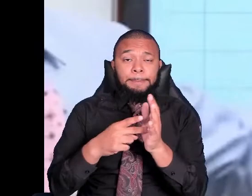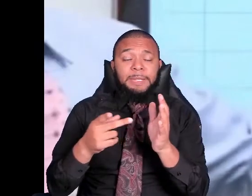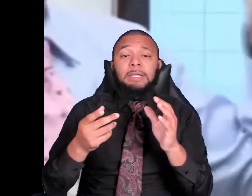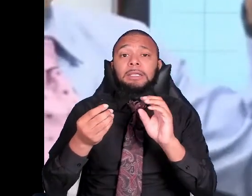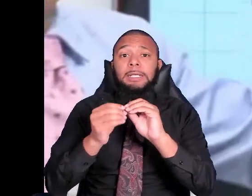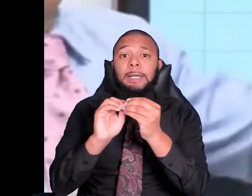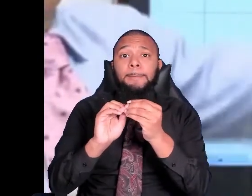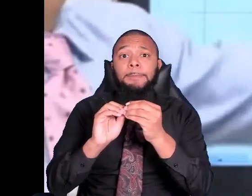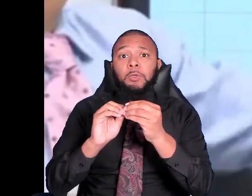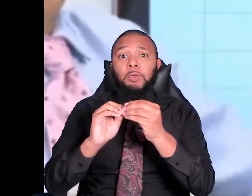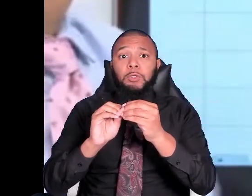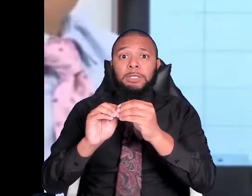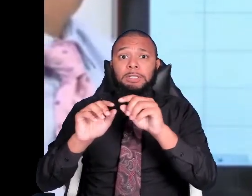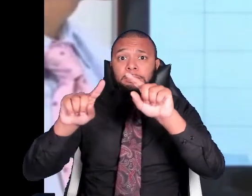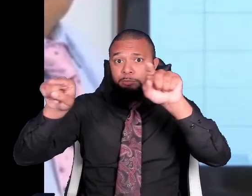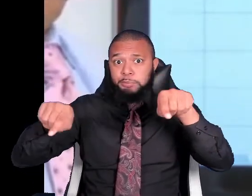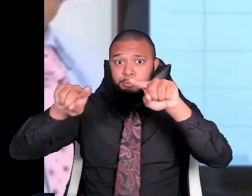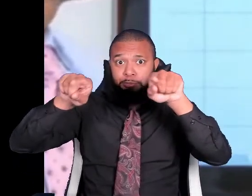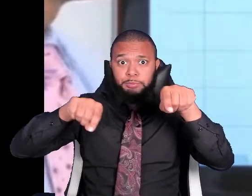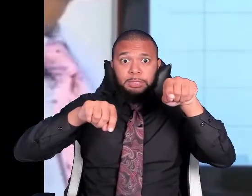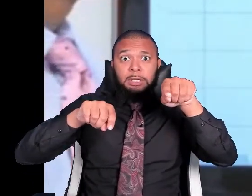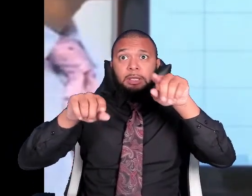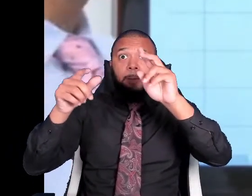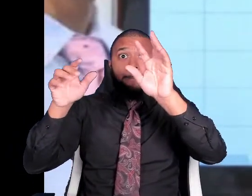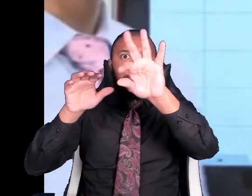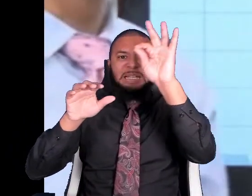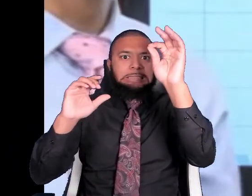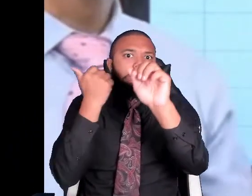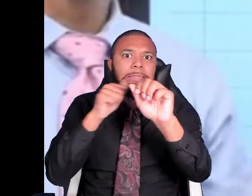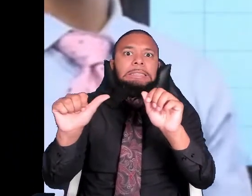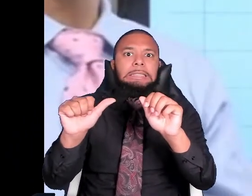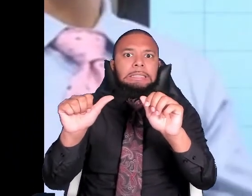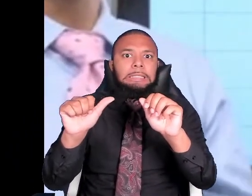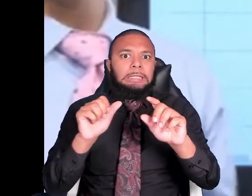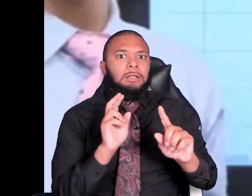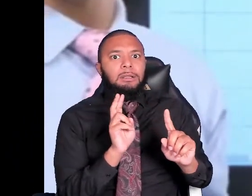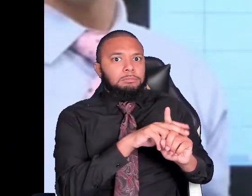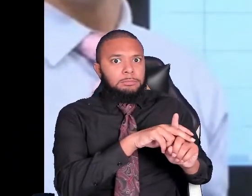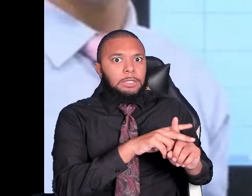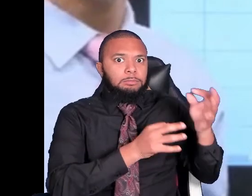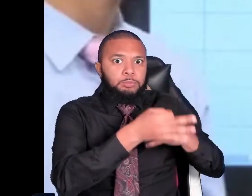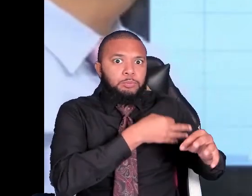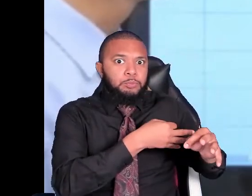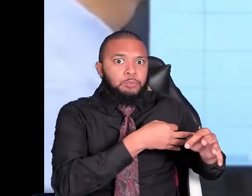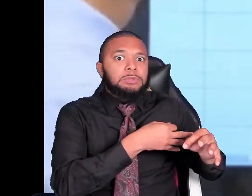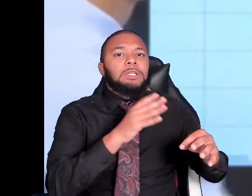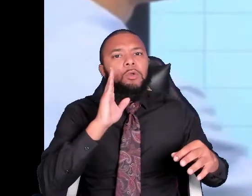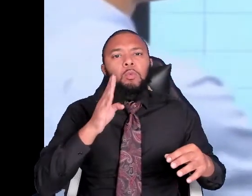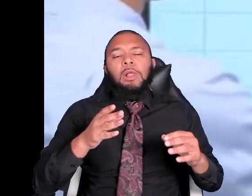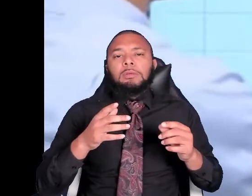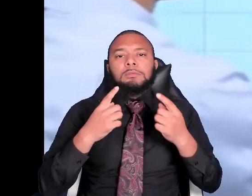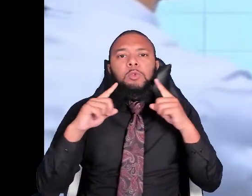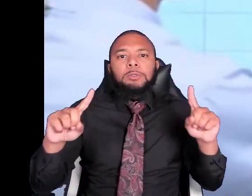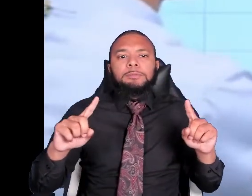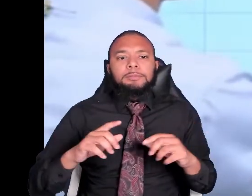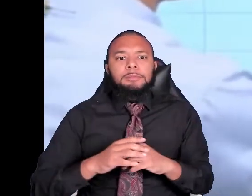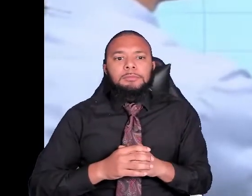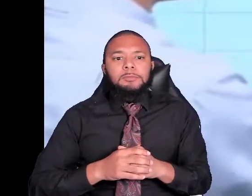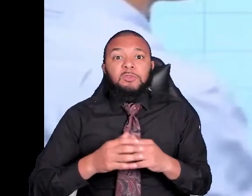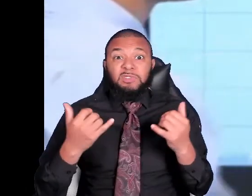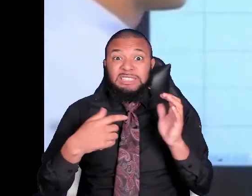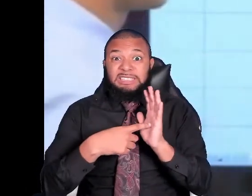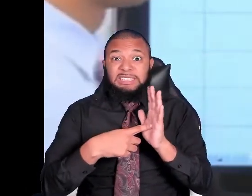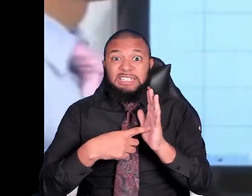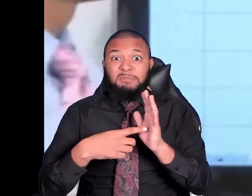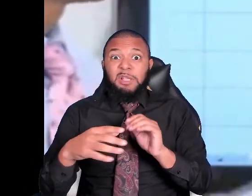solution region and it would be true in this graph. In this case, let's just choose the easiest one.